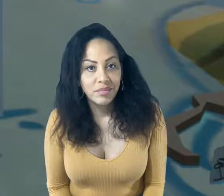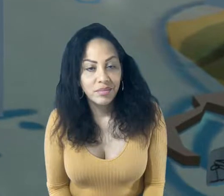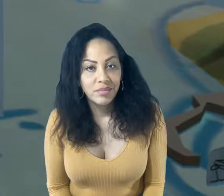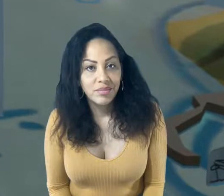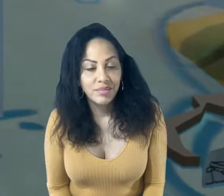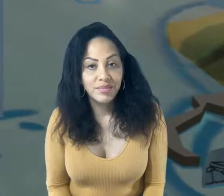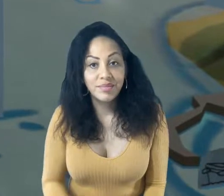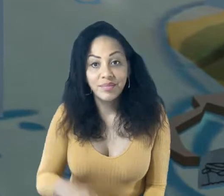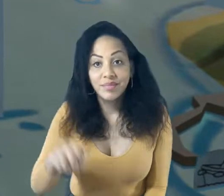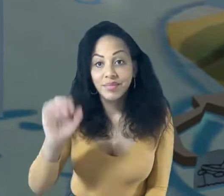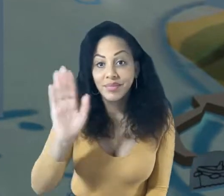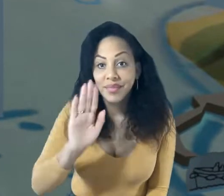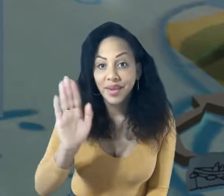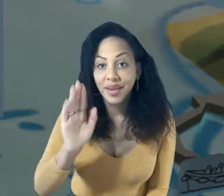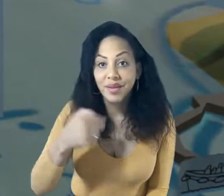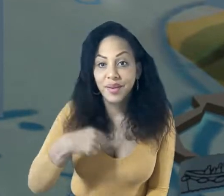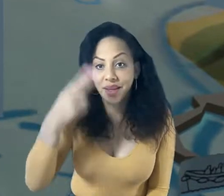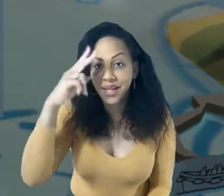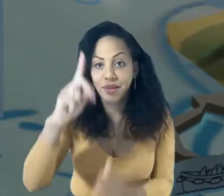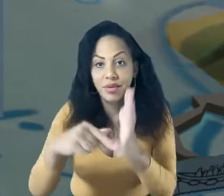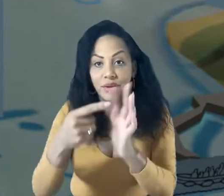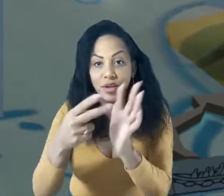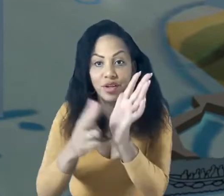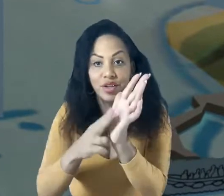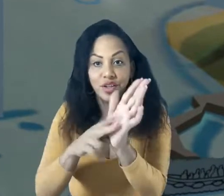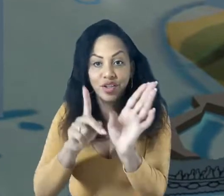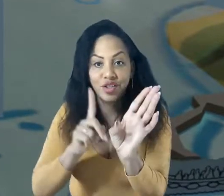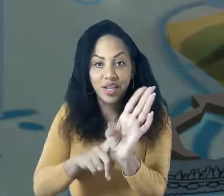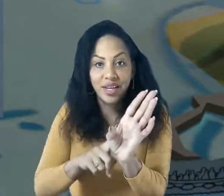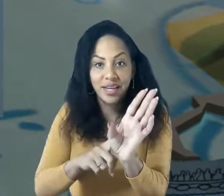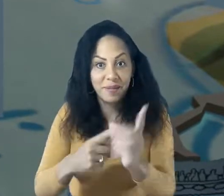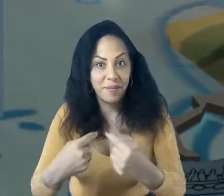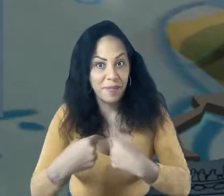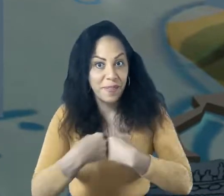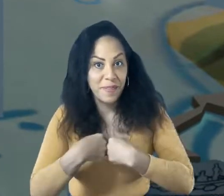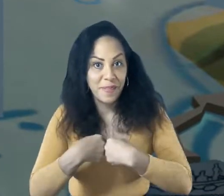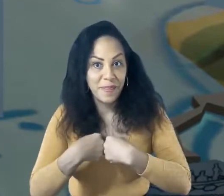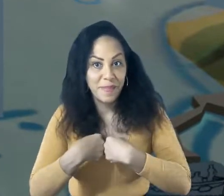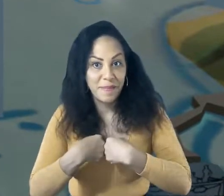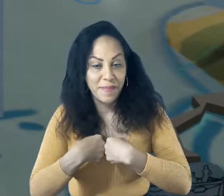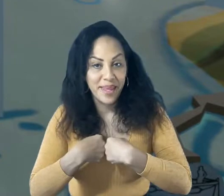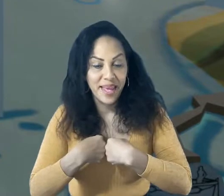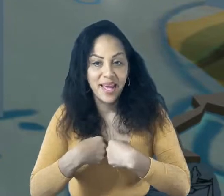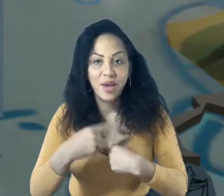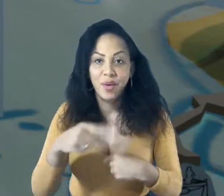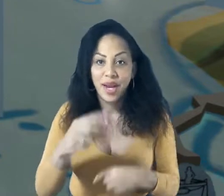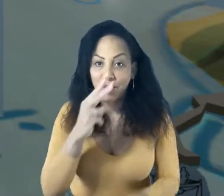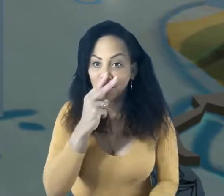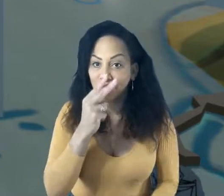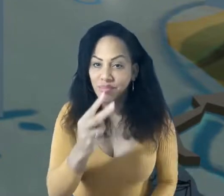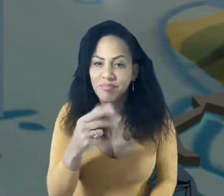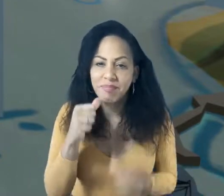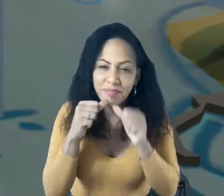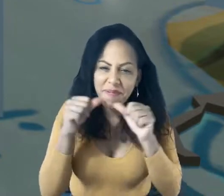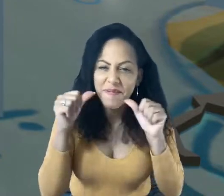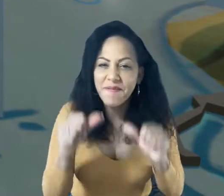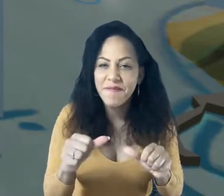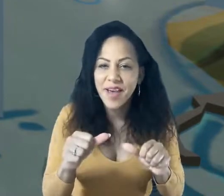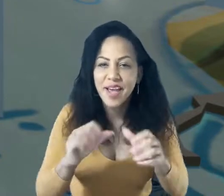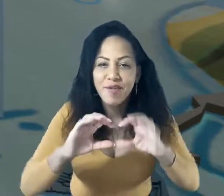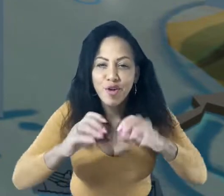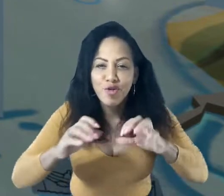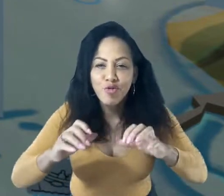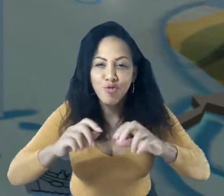Hello, my name is Jenny, and this is me when I was 2 in my favourite rock pool, right here